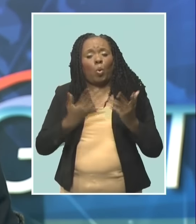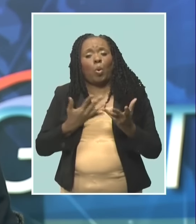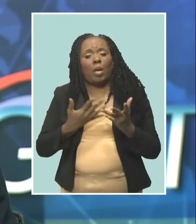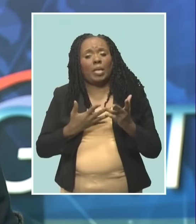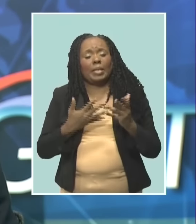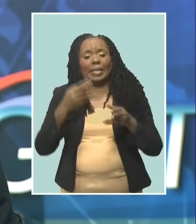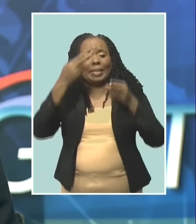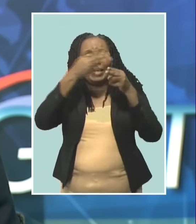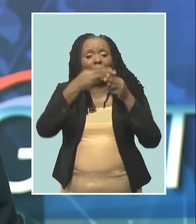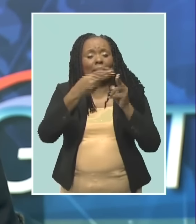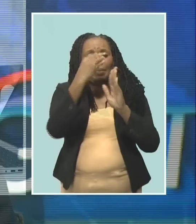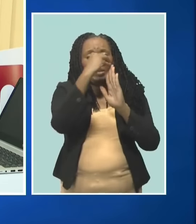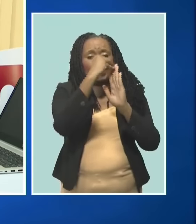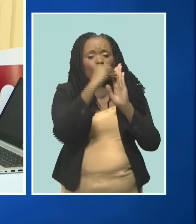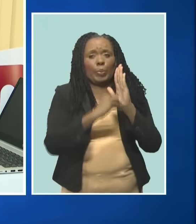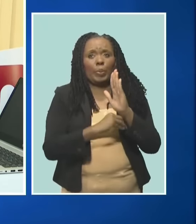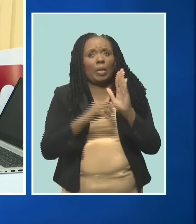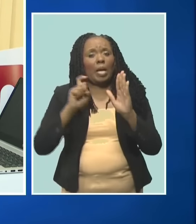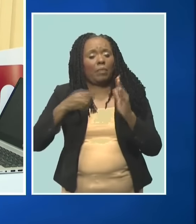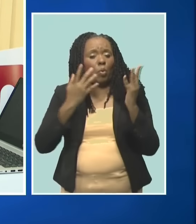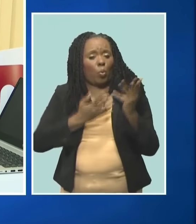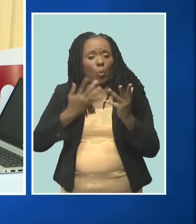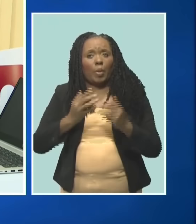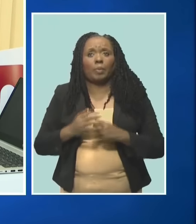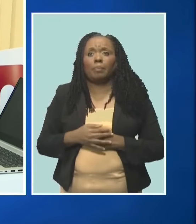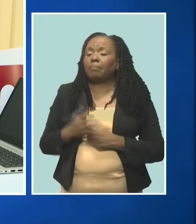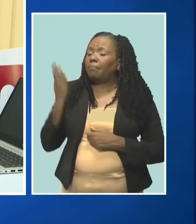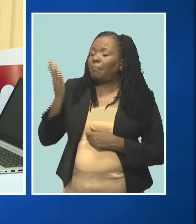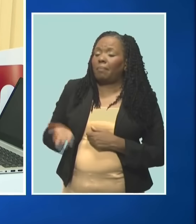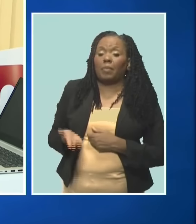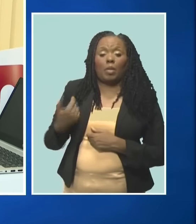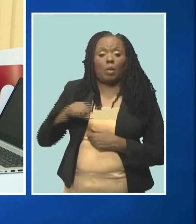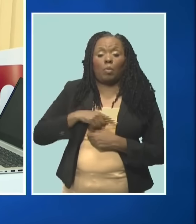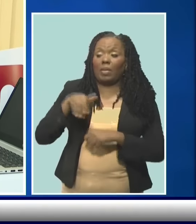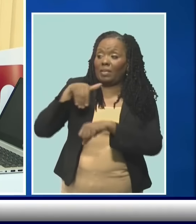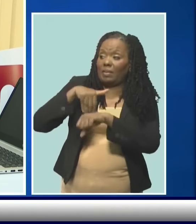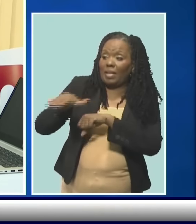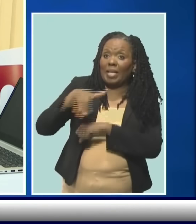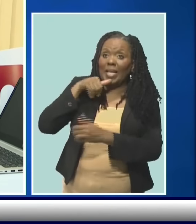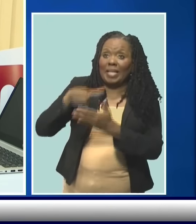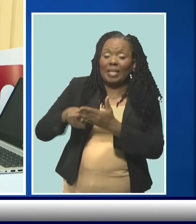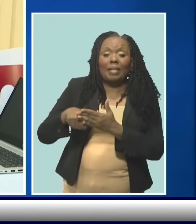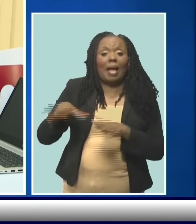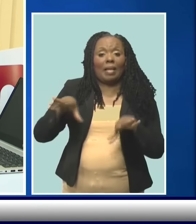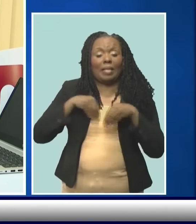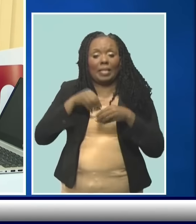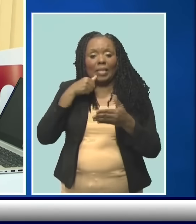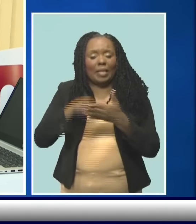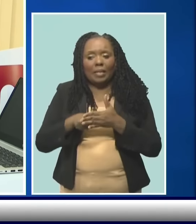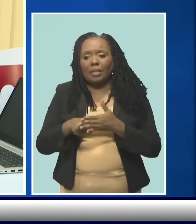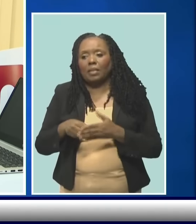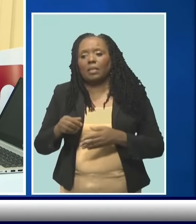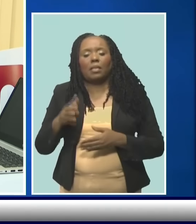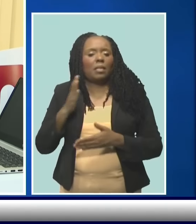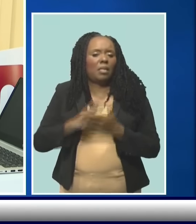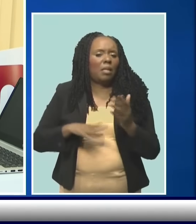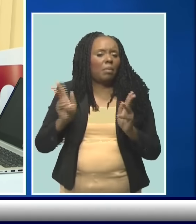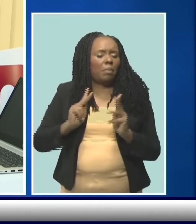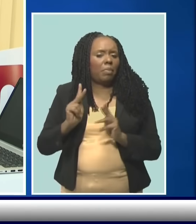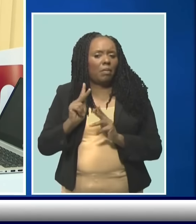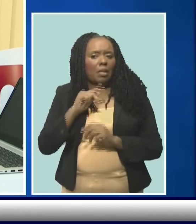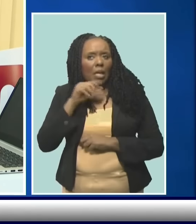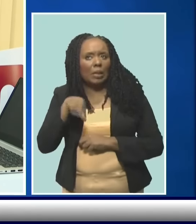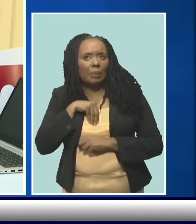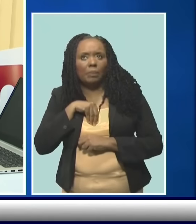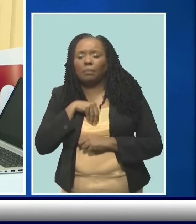26th. Normally we send out acceptance to persons. You get a percentage, about 1 or 2% not accepting.